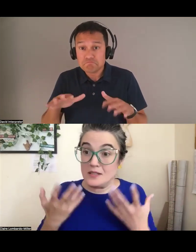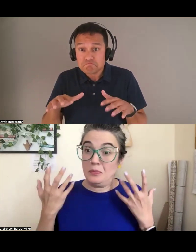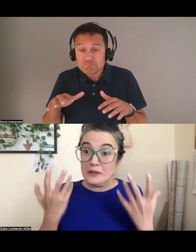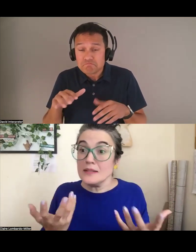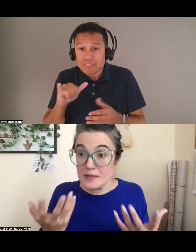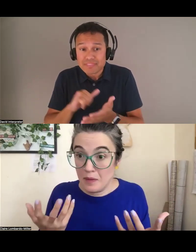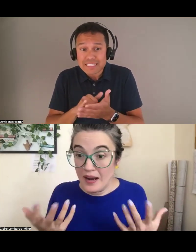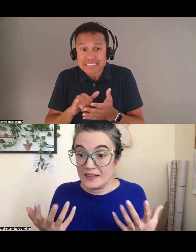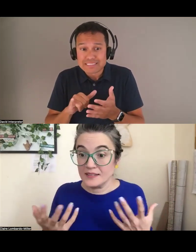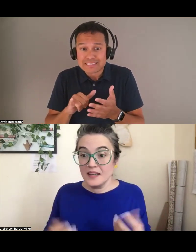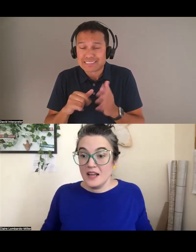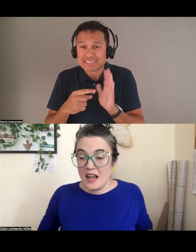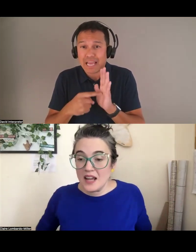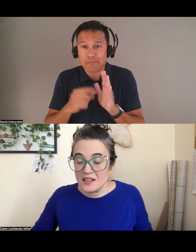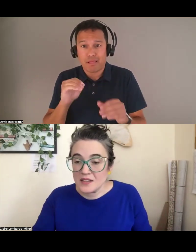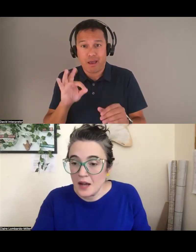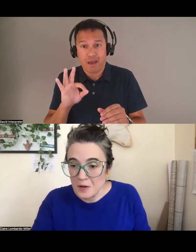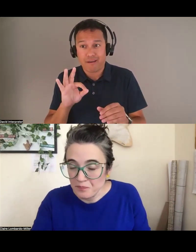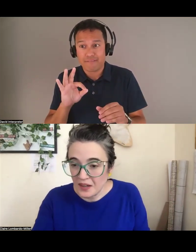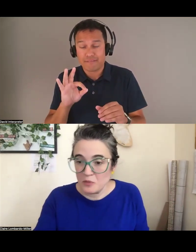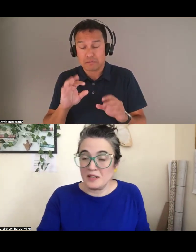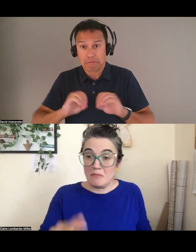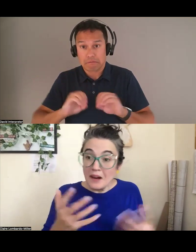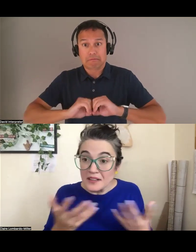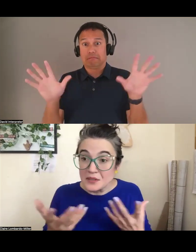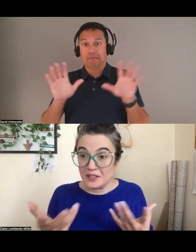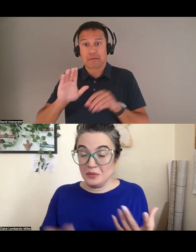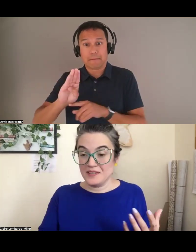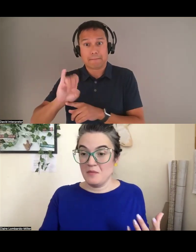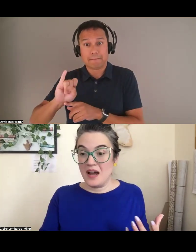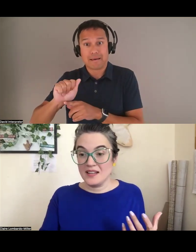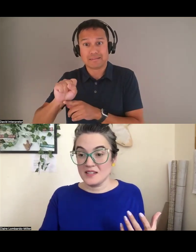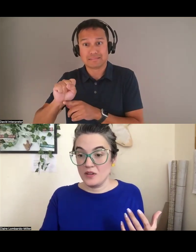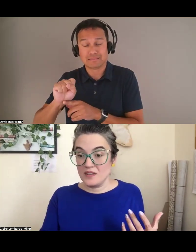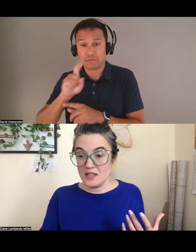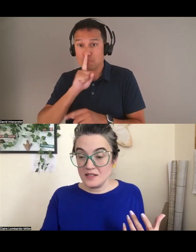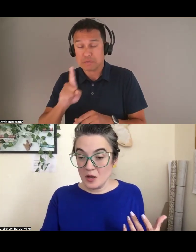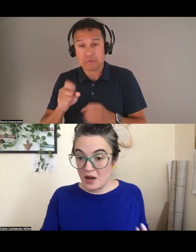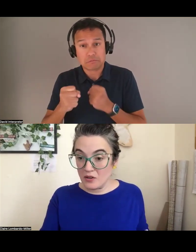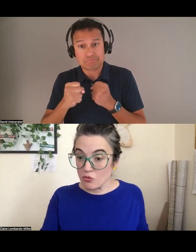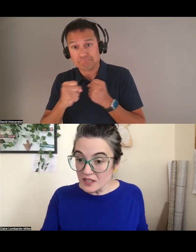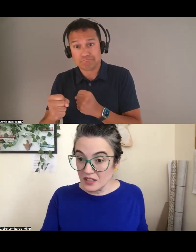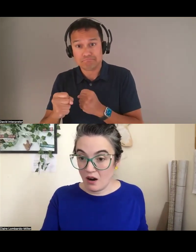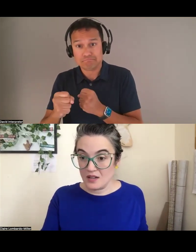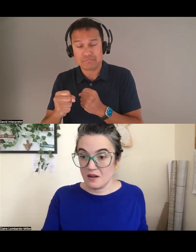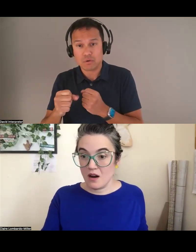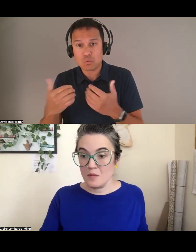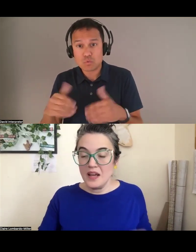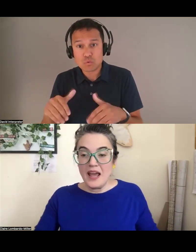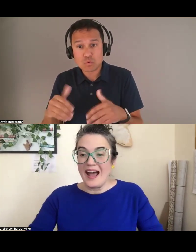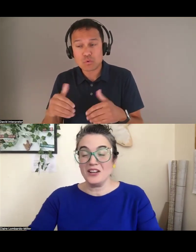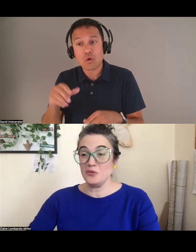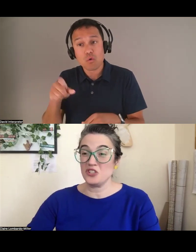like explicit bias and kind of being married to the implicit bias. And when these things come out and really cause